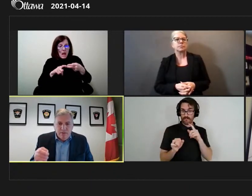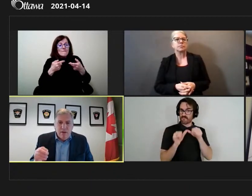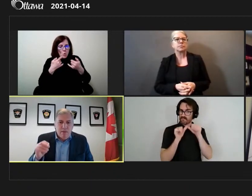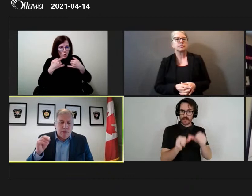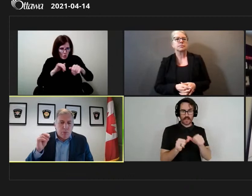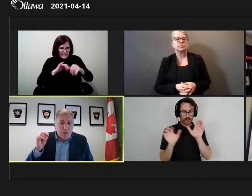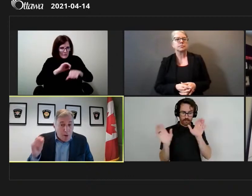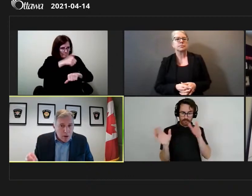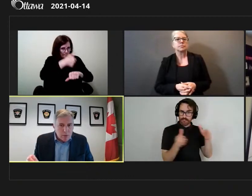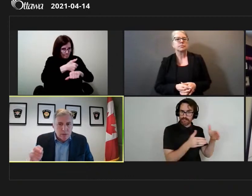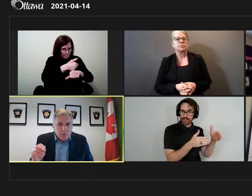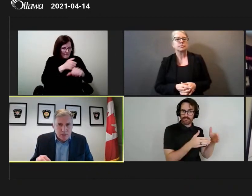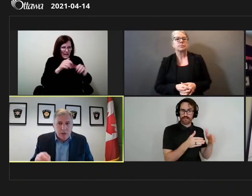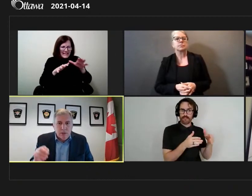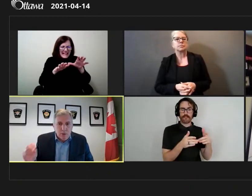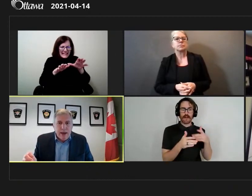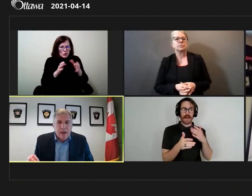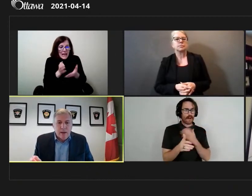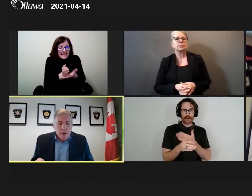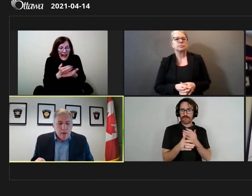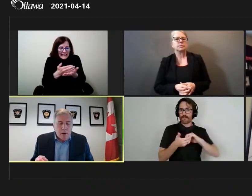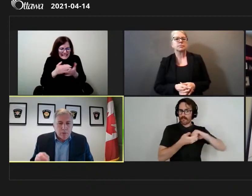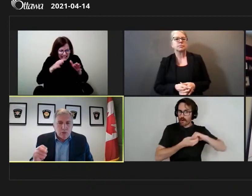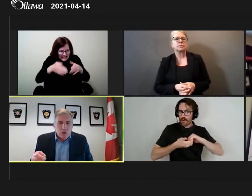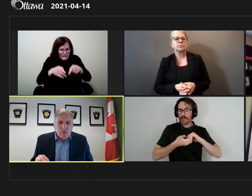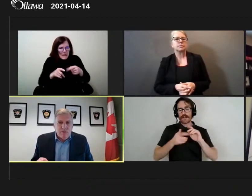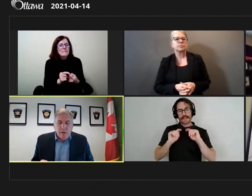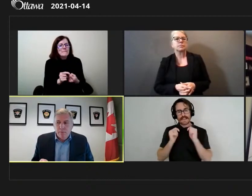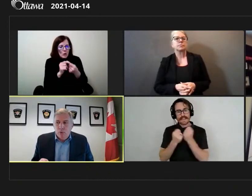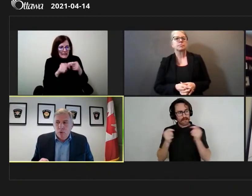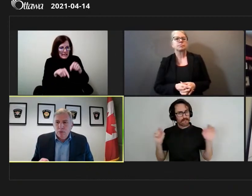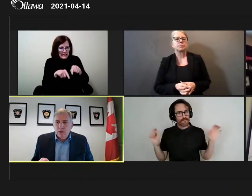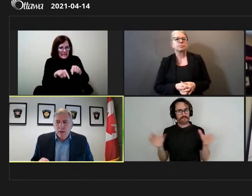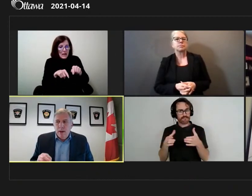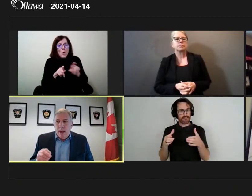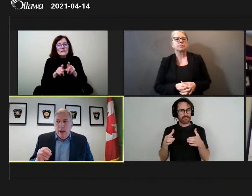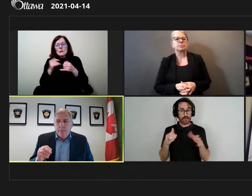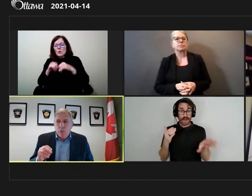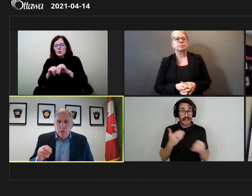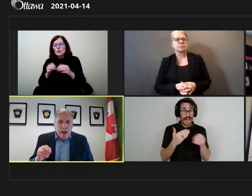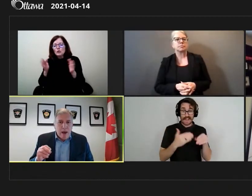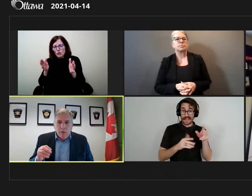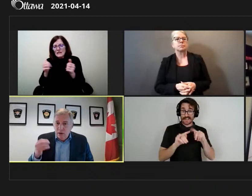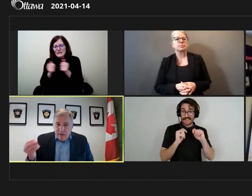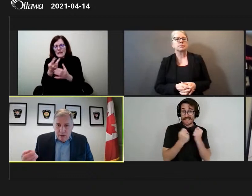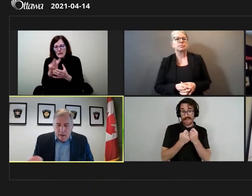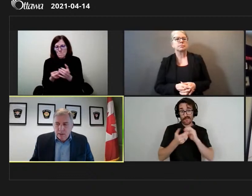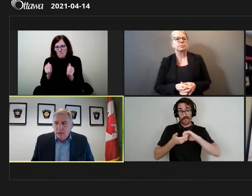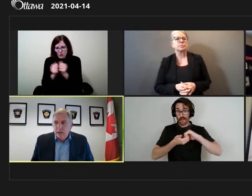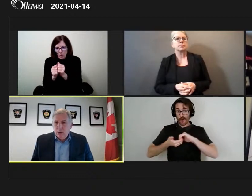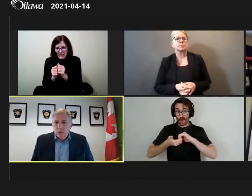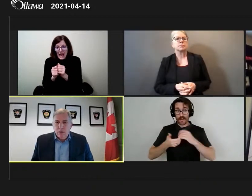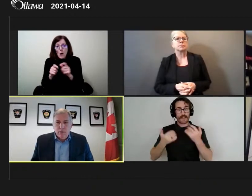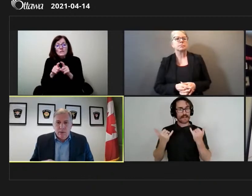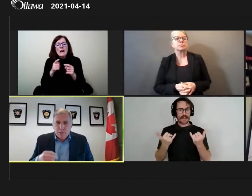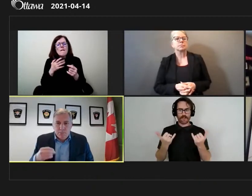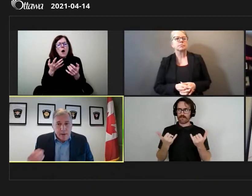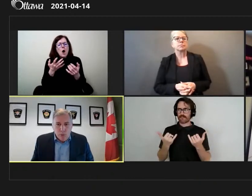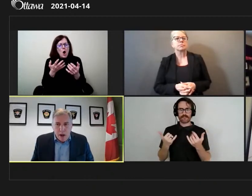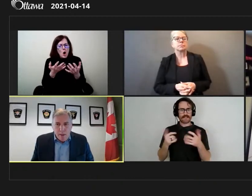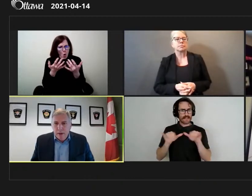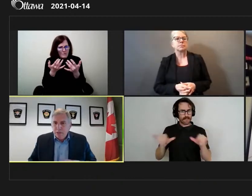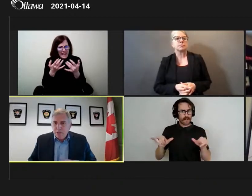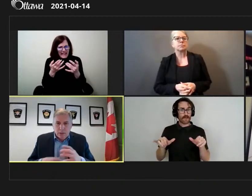with teams and with partners in particular. We're adding partners, which are very important. We're now innovating, as I said earlier, with these